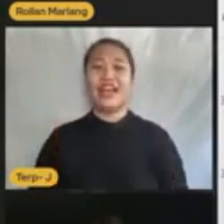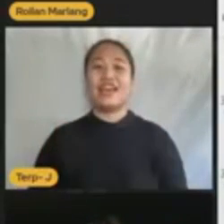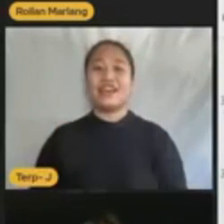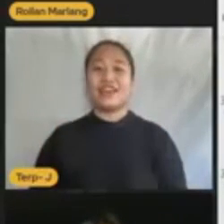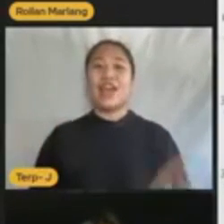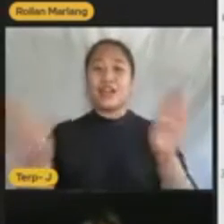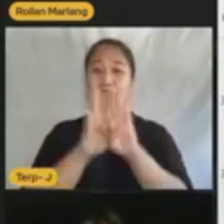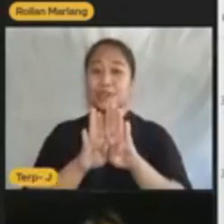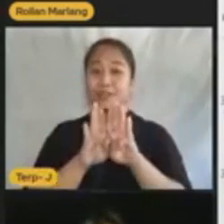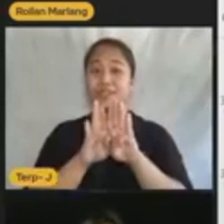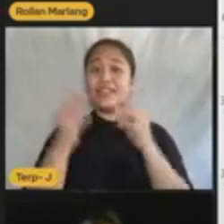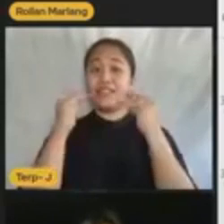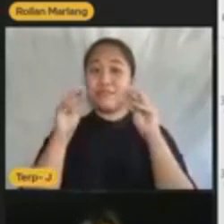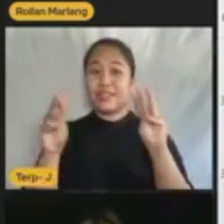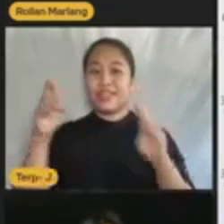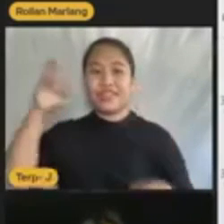may